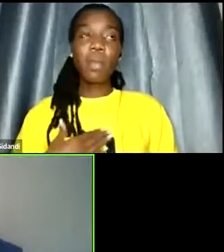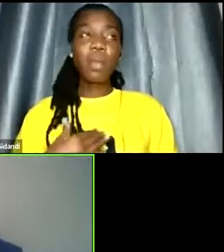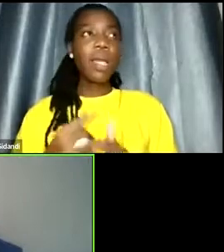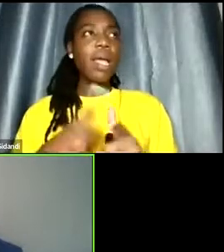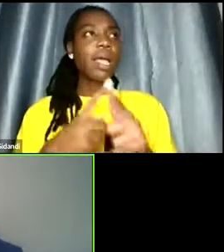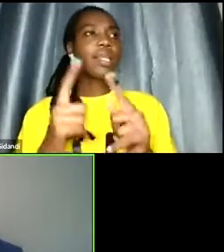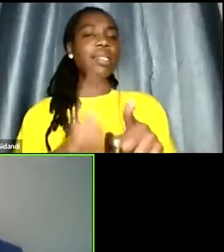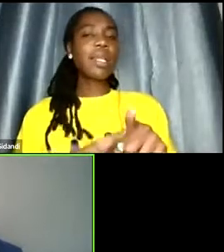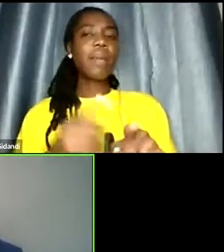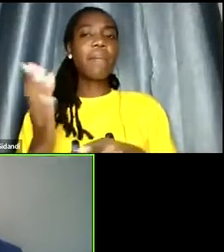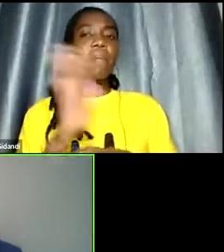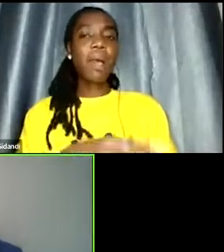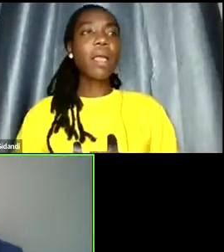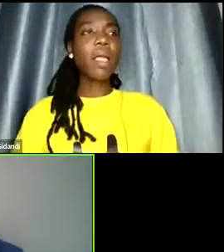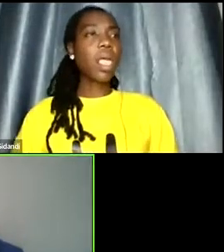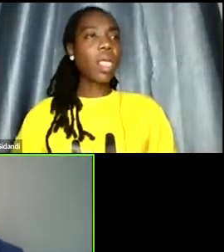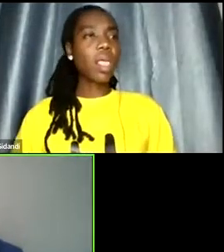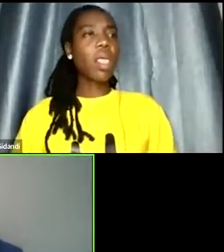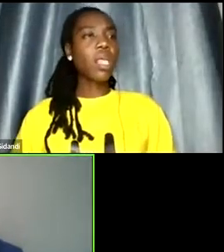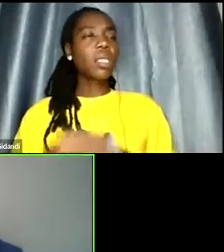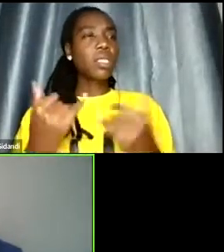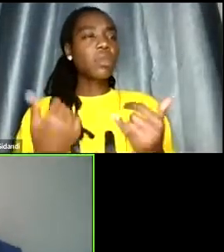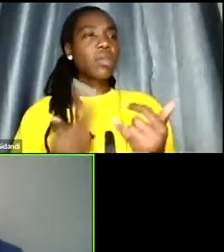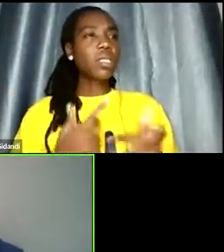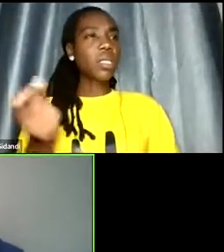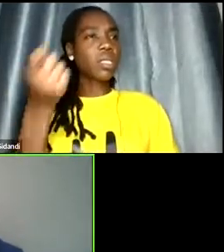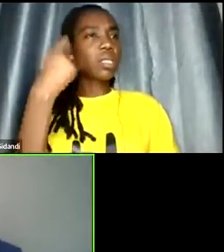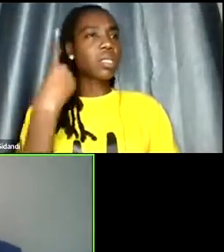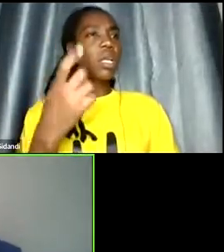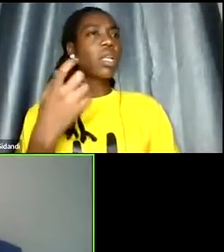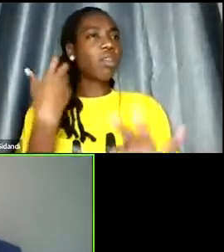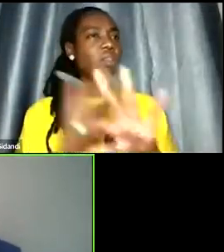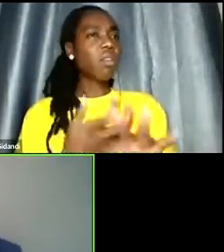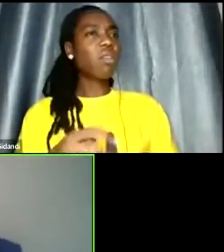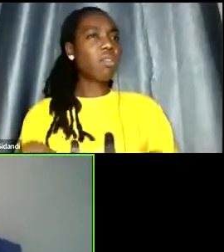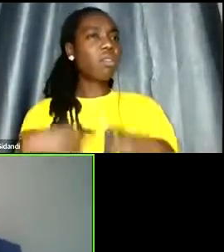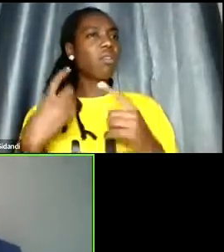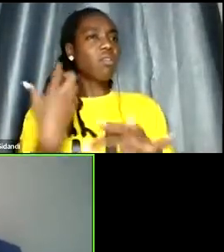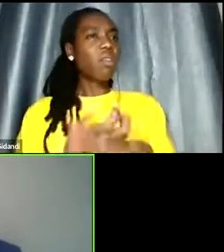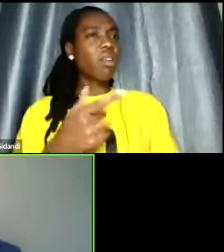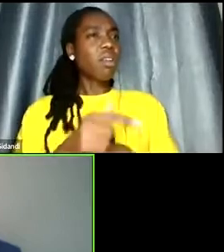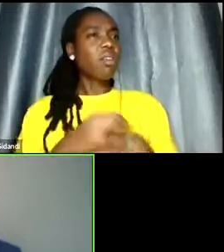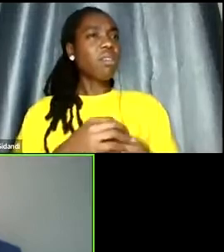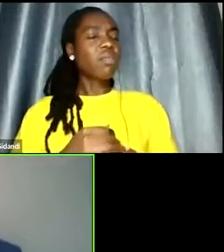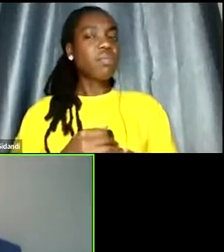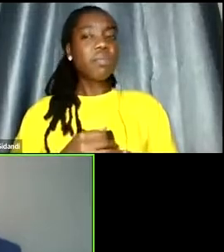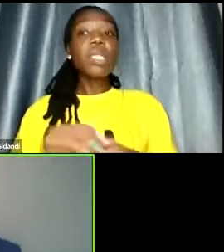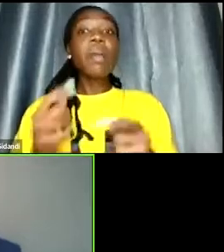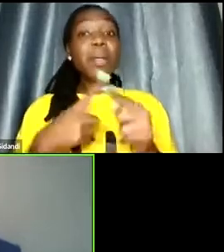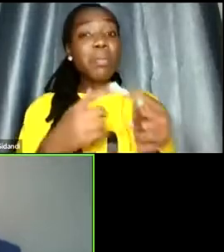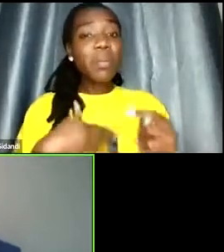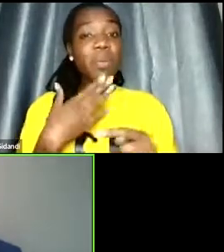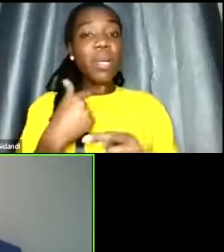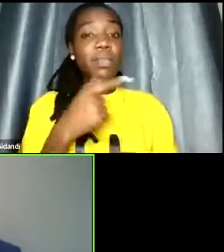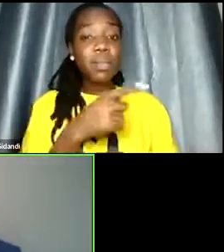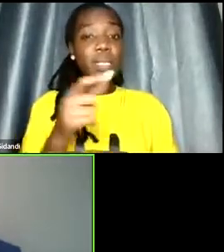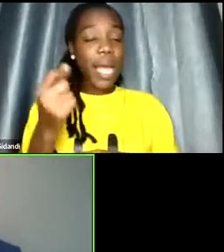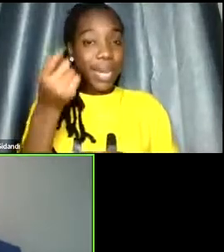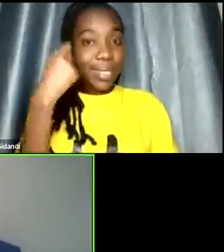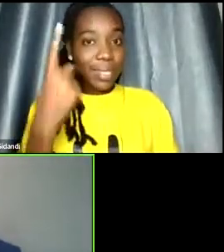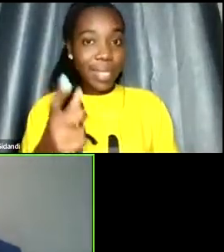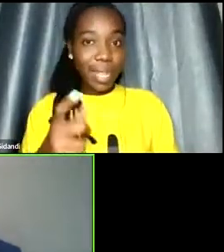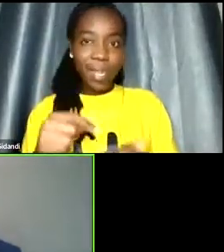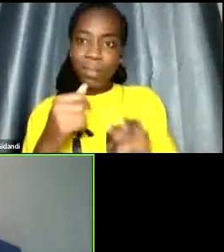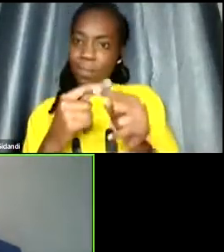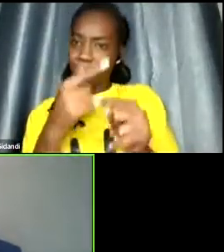me, now we understand how tough it is to do what you do. Now we understand. And I needed them to understand that. Otherwise, they would think, oh, this guy